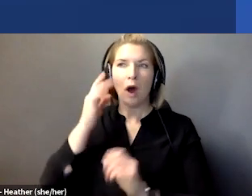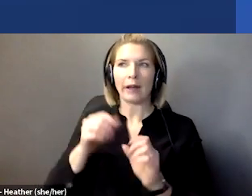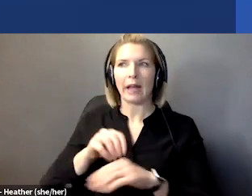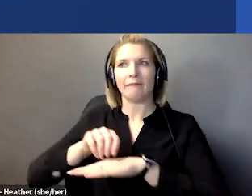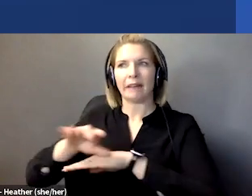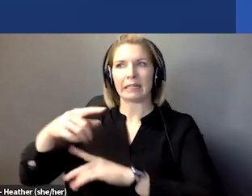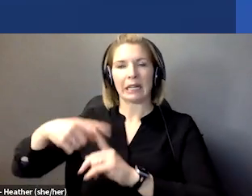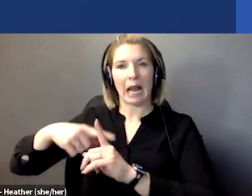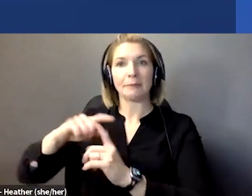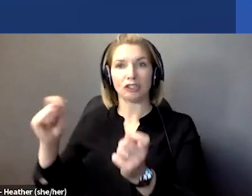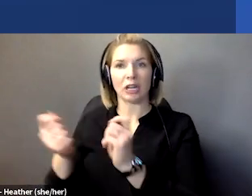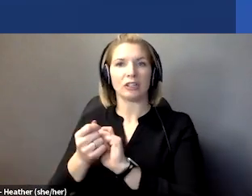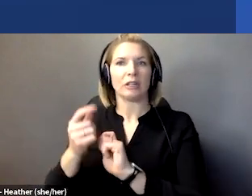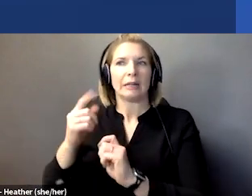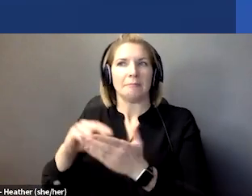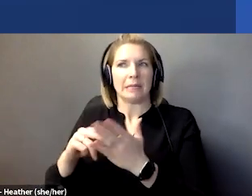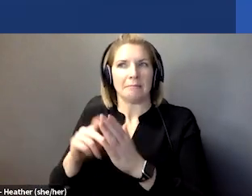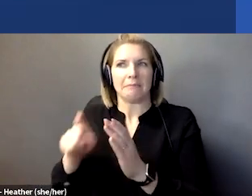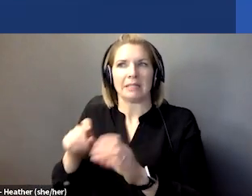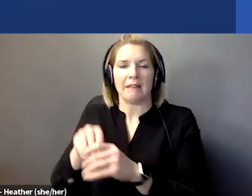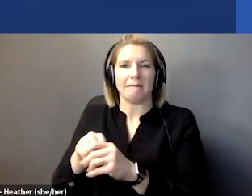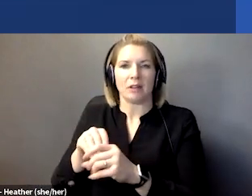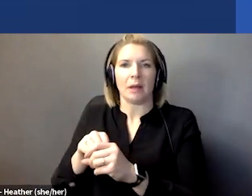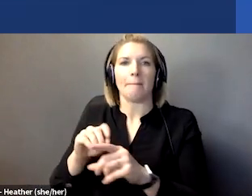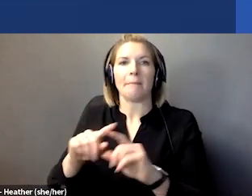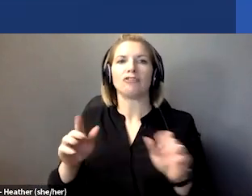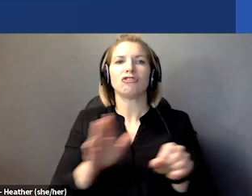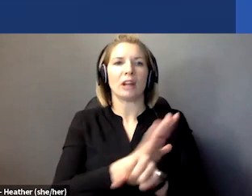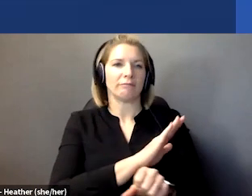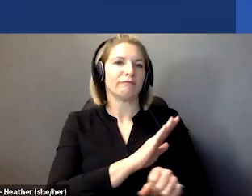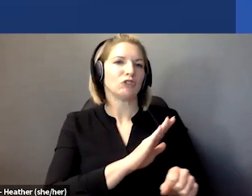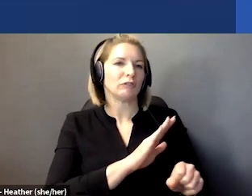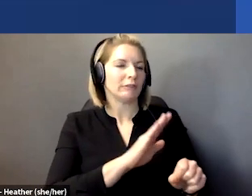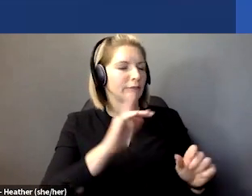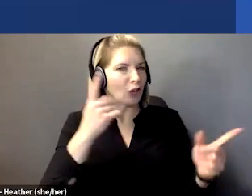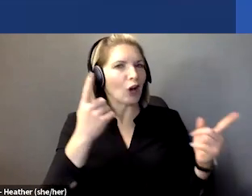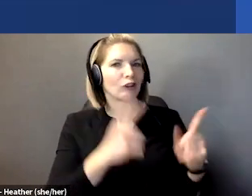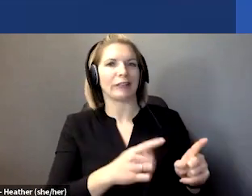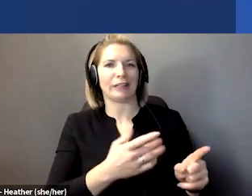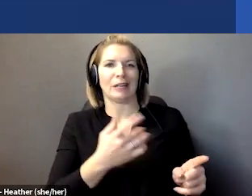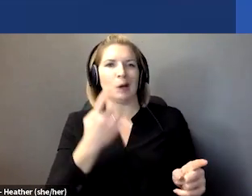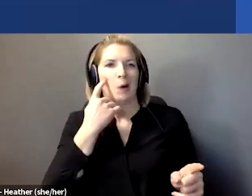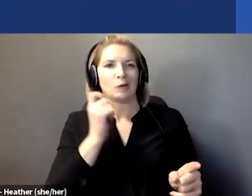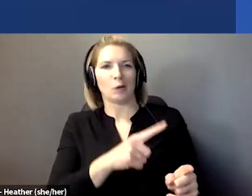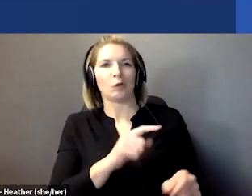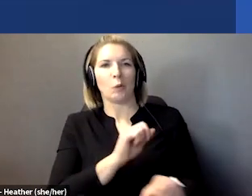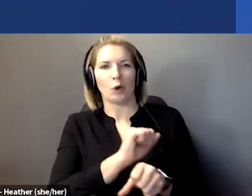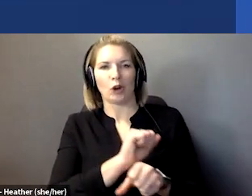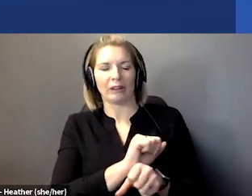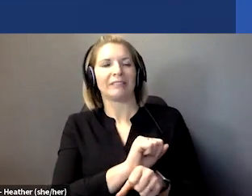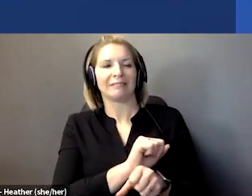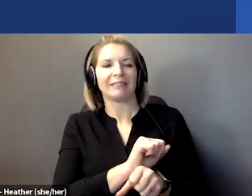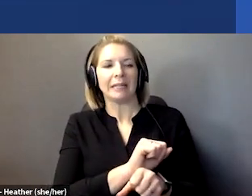was critical. But it seems like in terms of inclusive employment, ultimately comes down to the work arrangements and making sure that folks